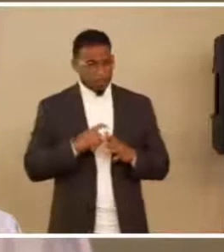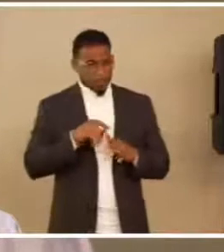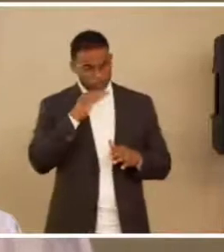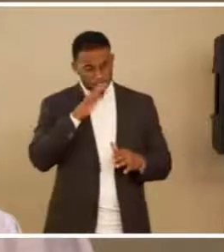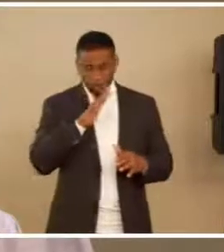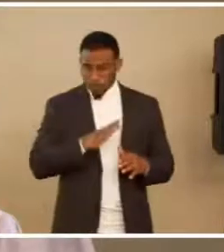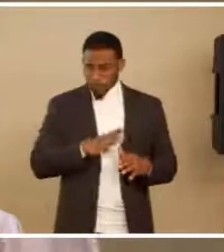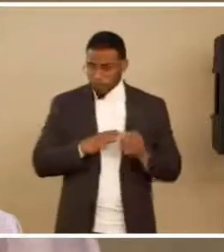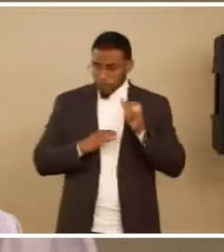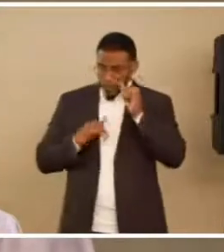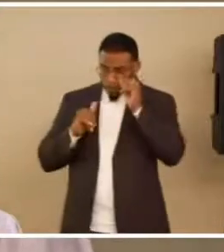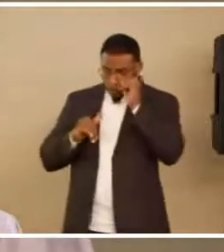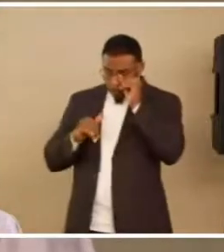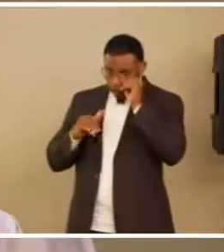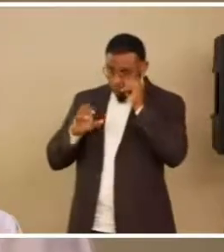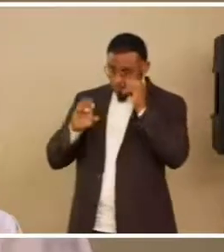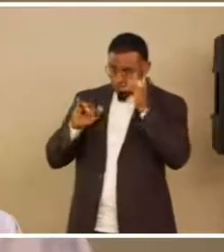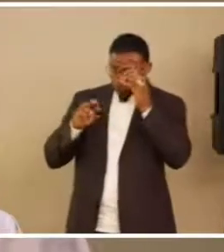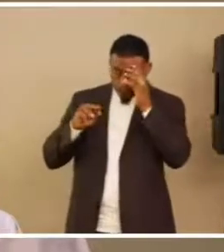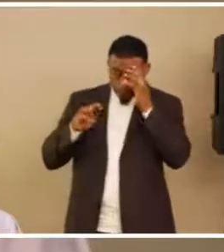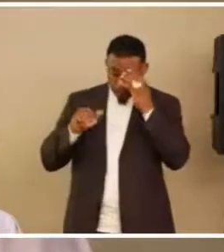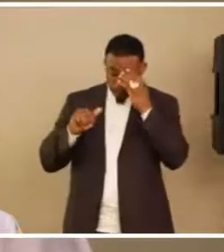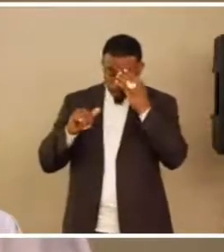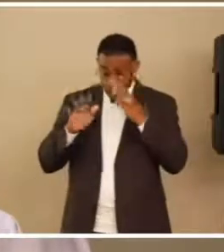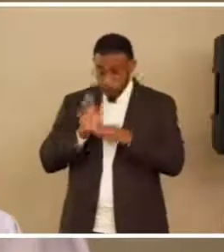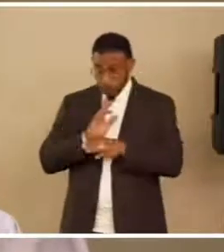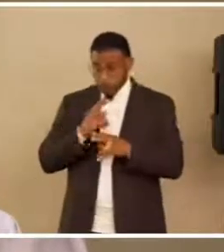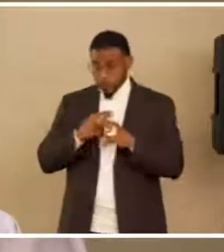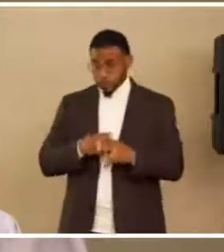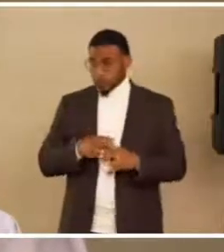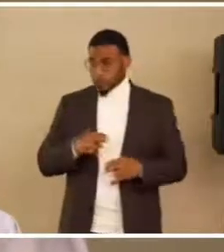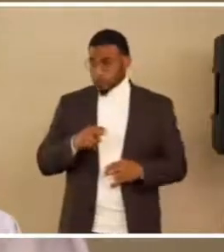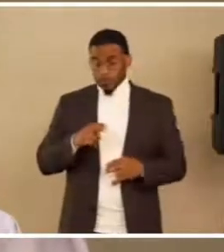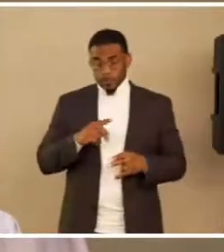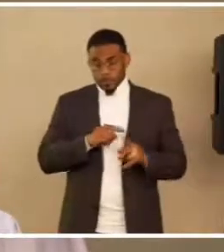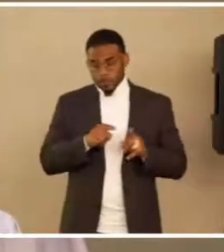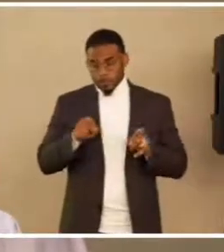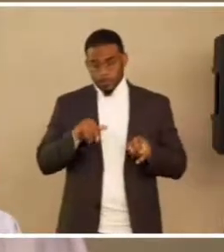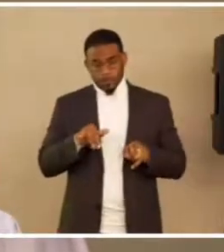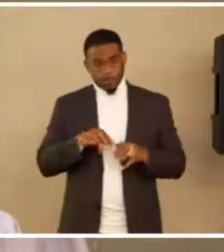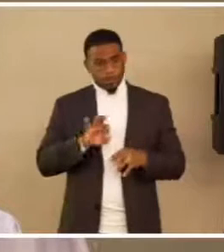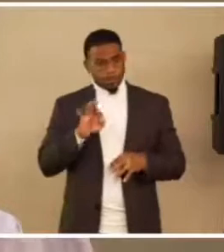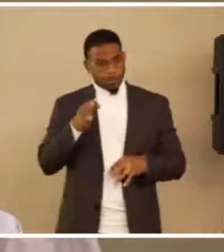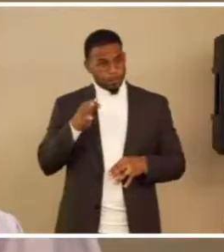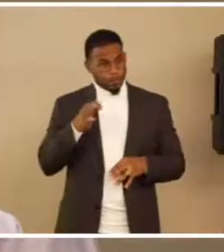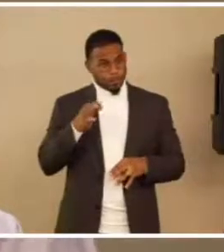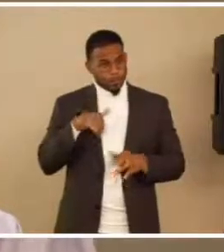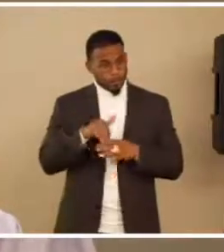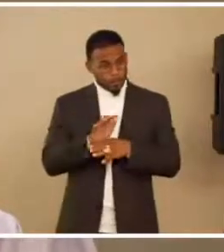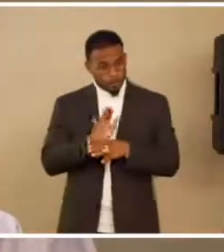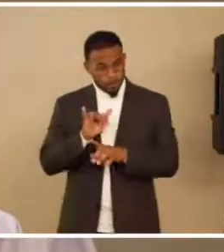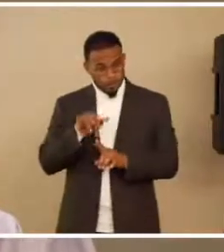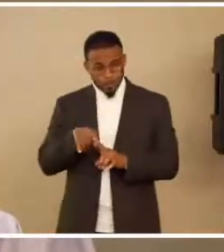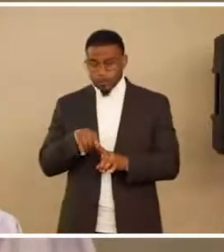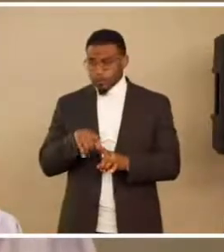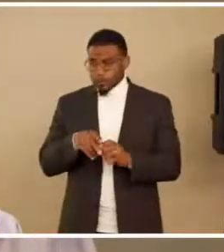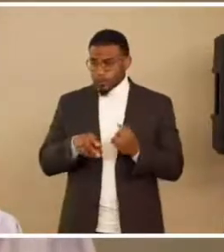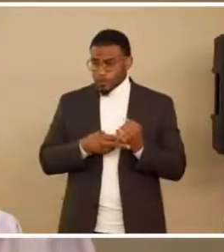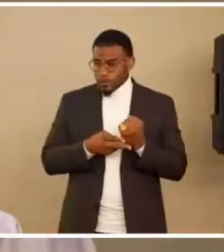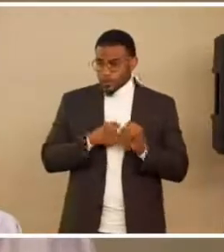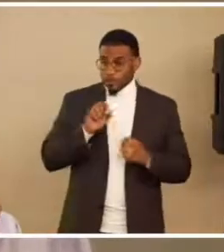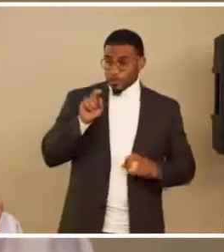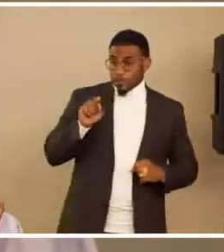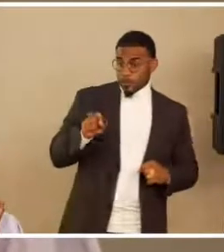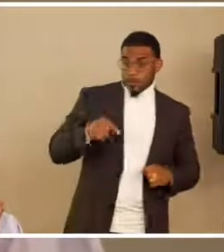black women in cinema. The film is named Regard Noir, and she, in the film, there are archives of